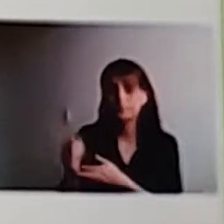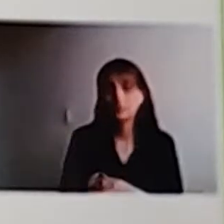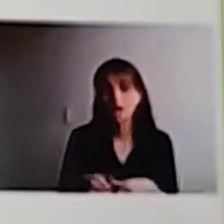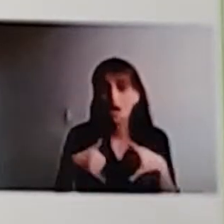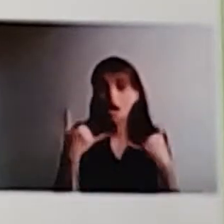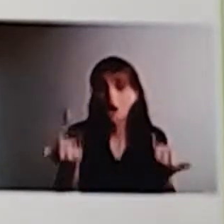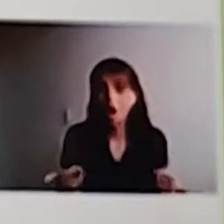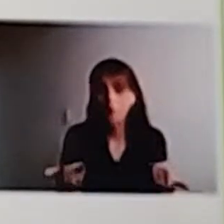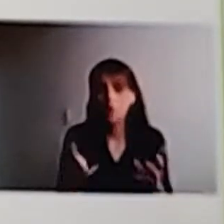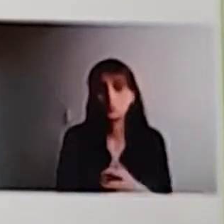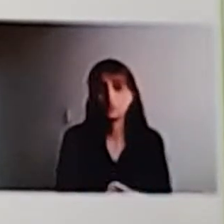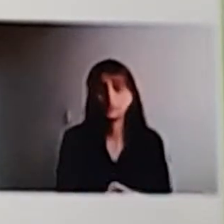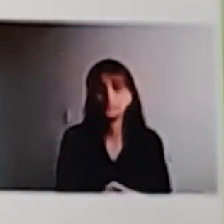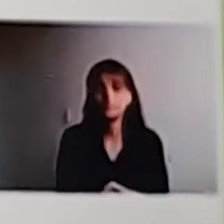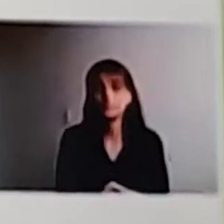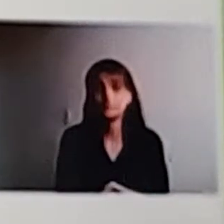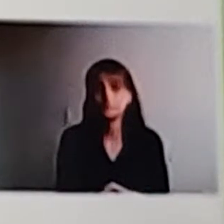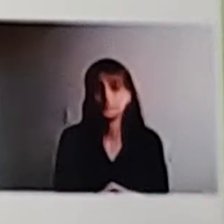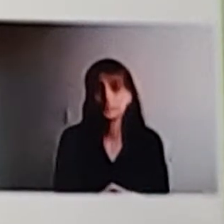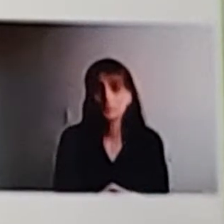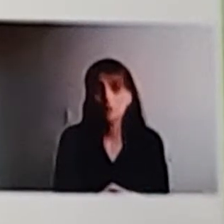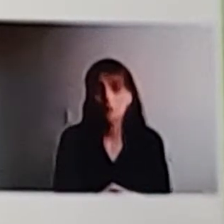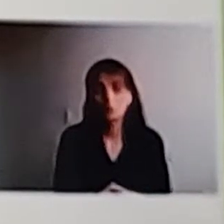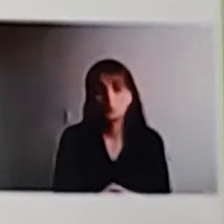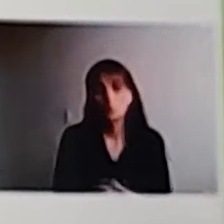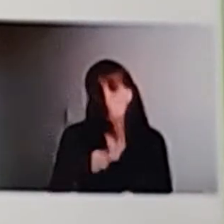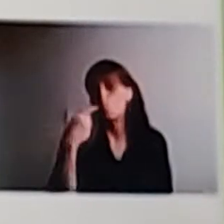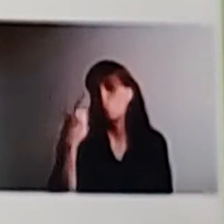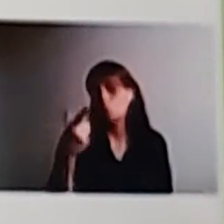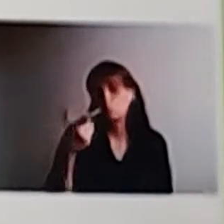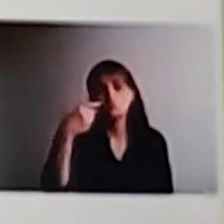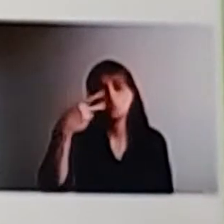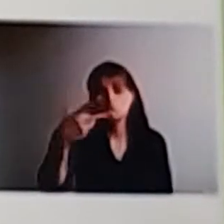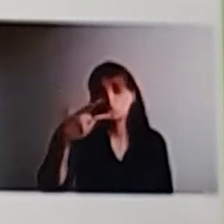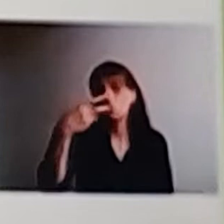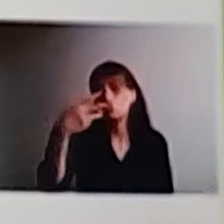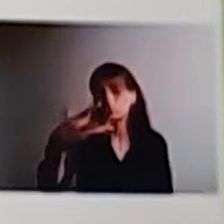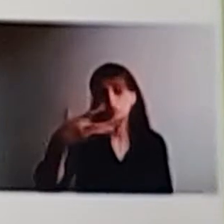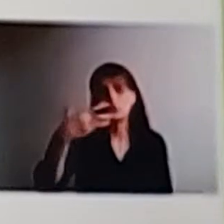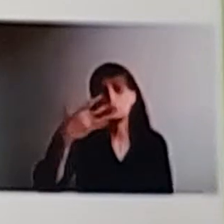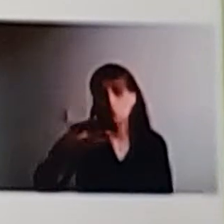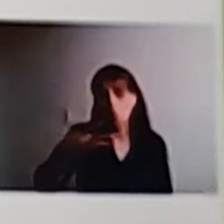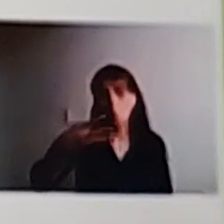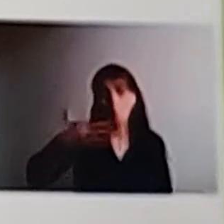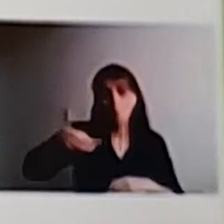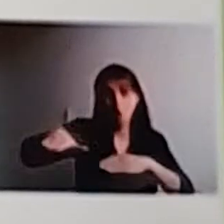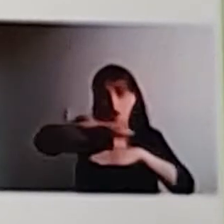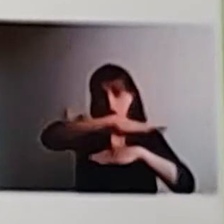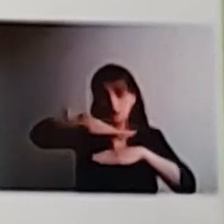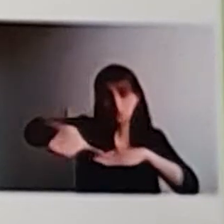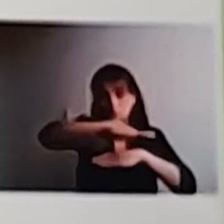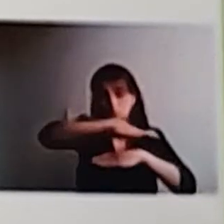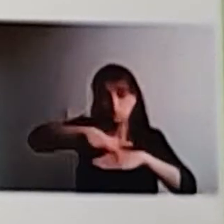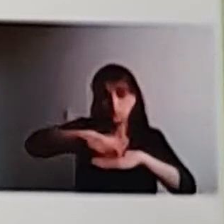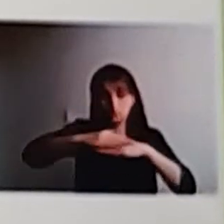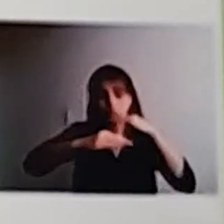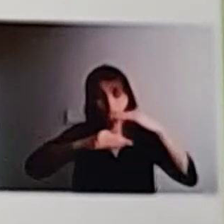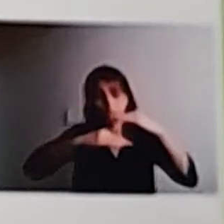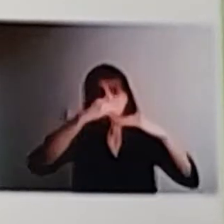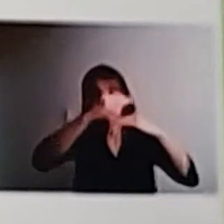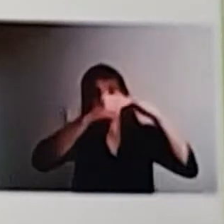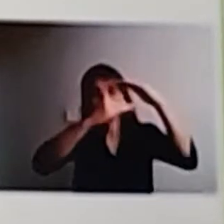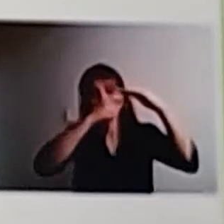floors, then it is very important to have evacuation chair. Evacuation chair is